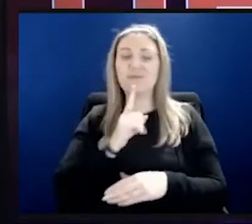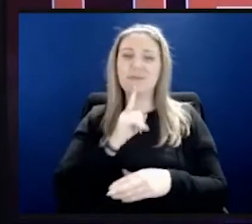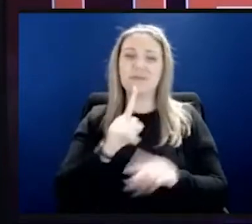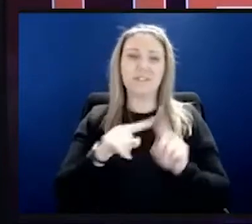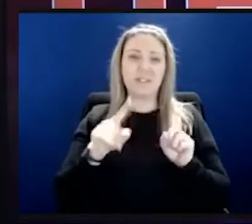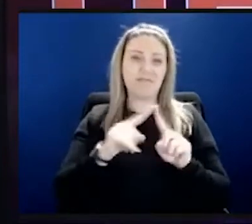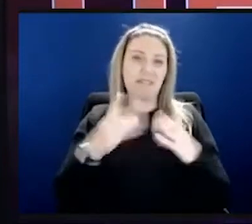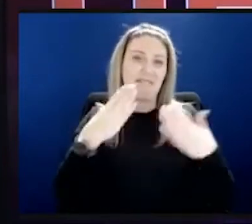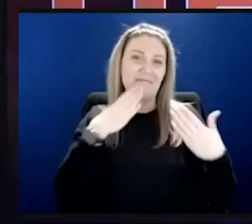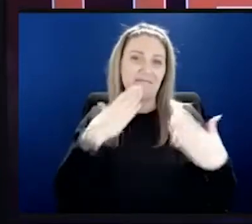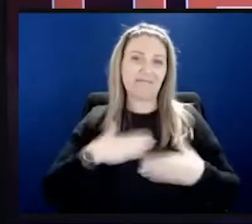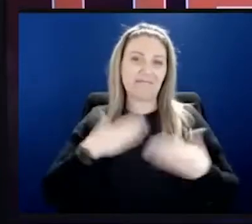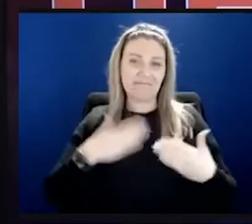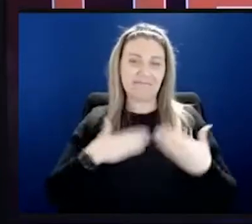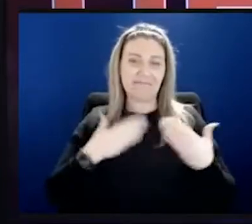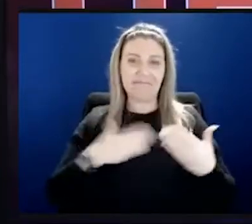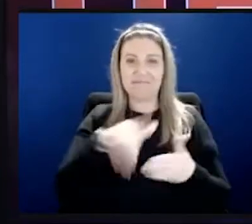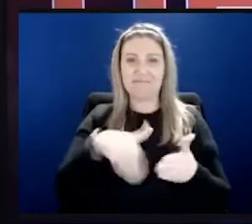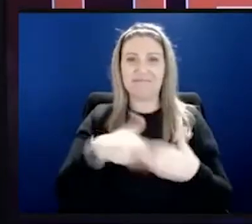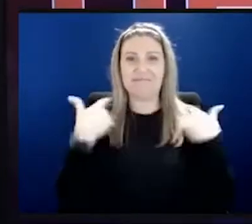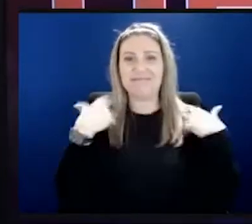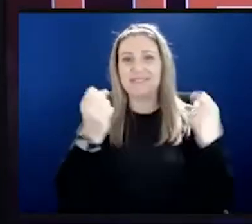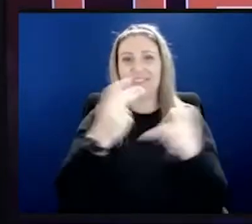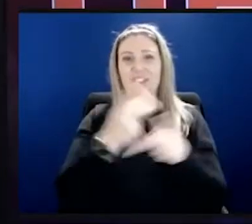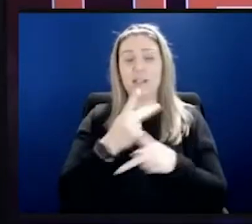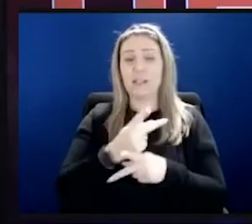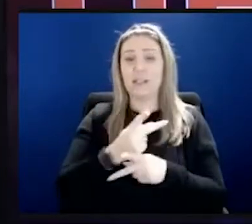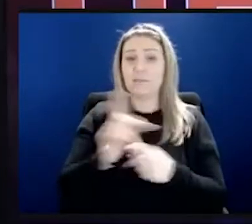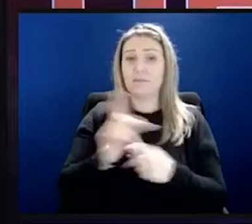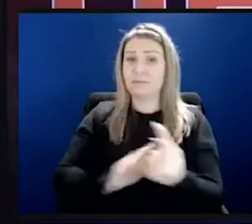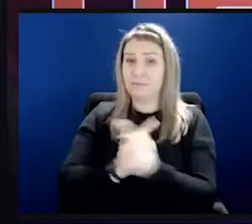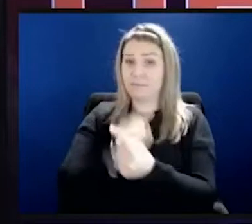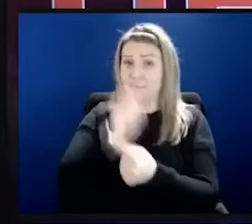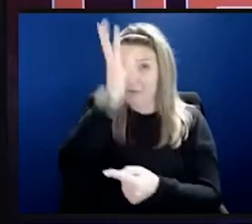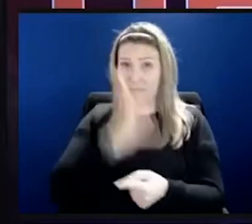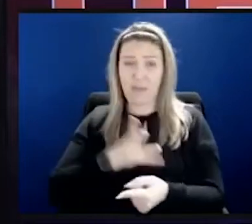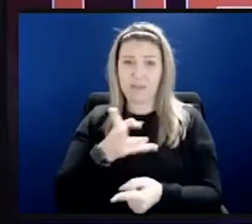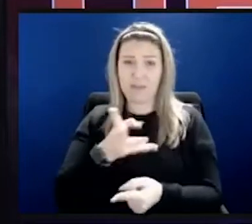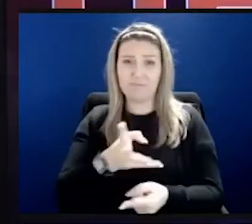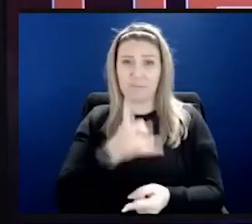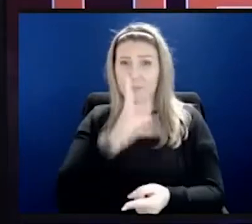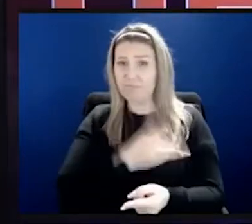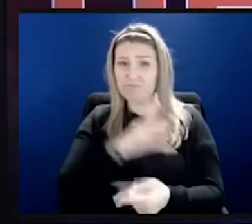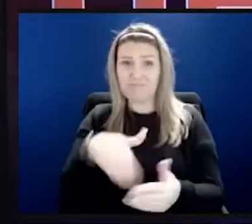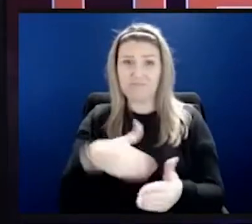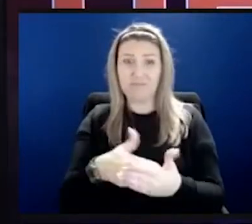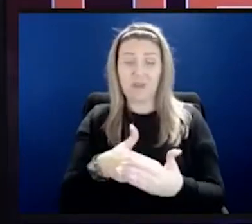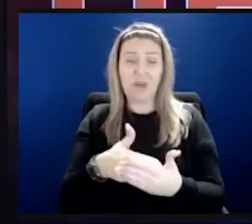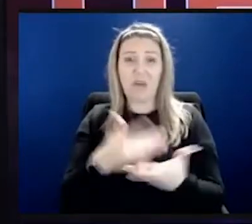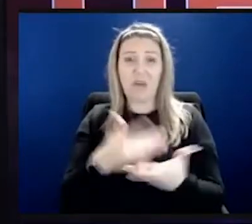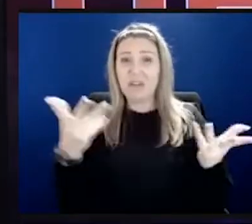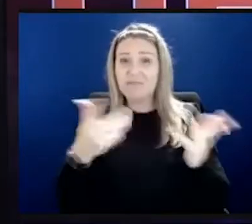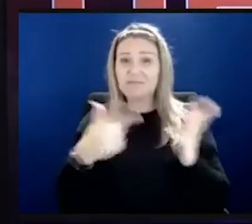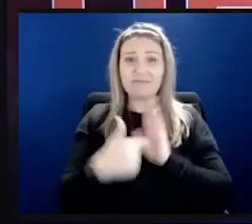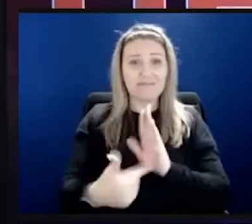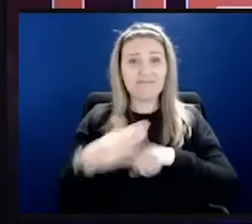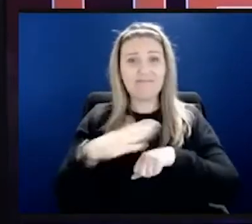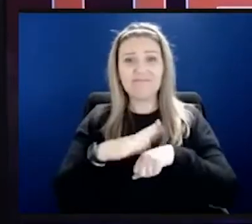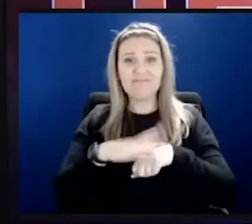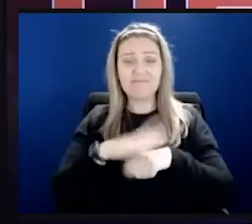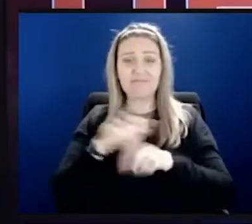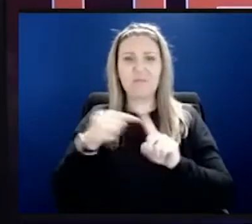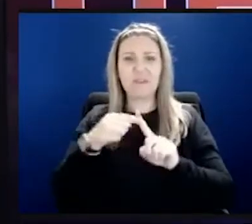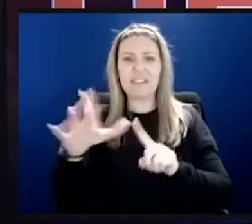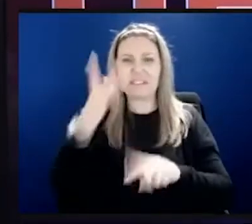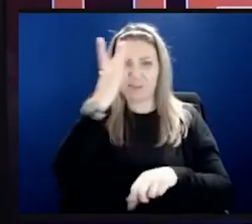there. All right, you're about to meet a man who's the first to admit he missed all the signs of heart trouble. Even when his smartwatch alerted him that something was